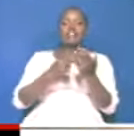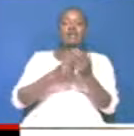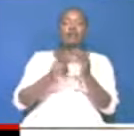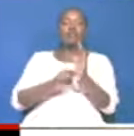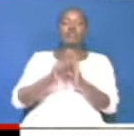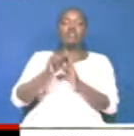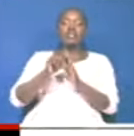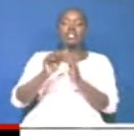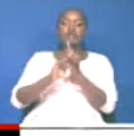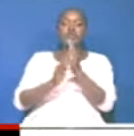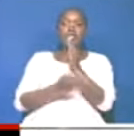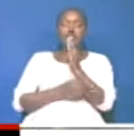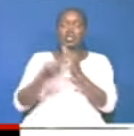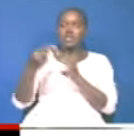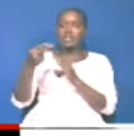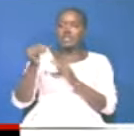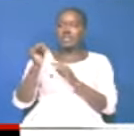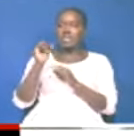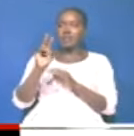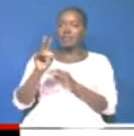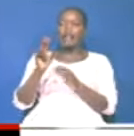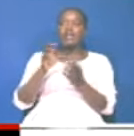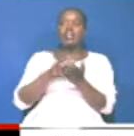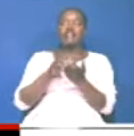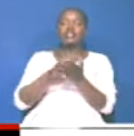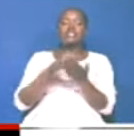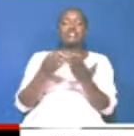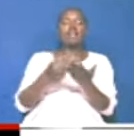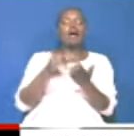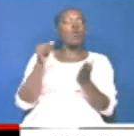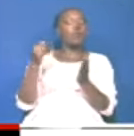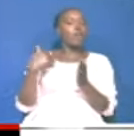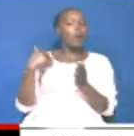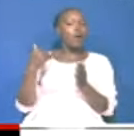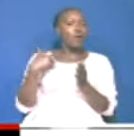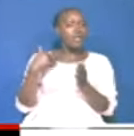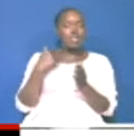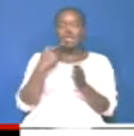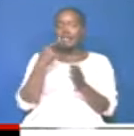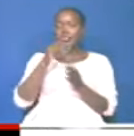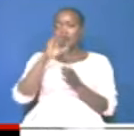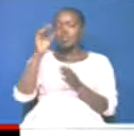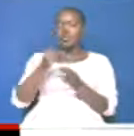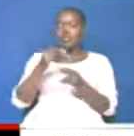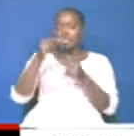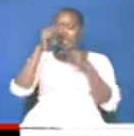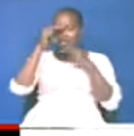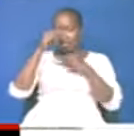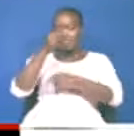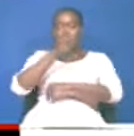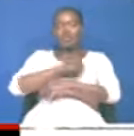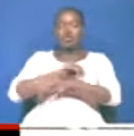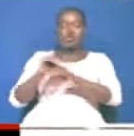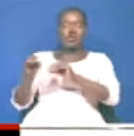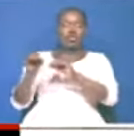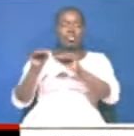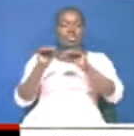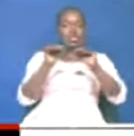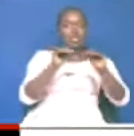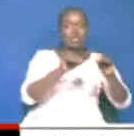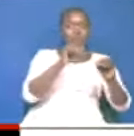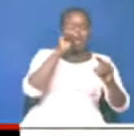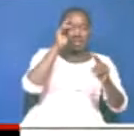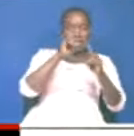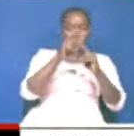and HIV cases that have taken a toll on the 100% high school transition target set by the